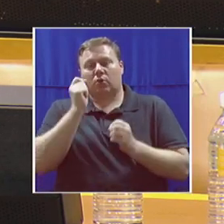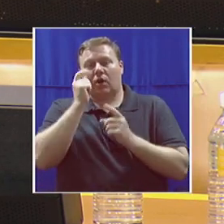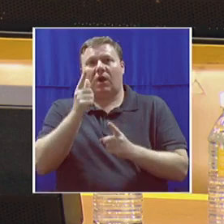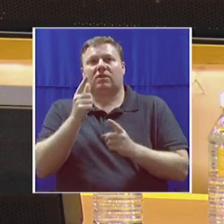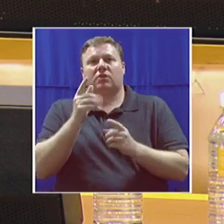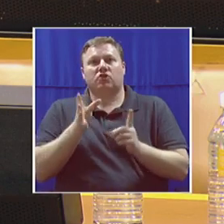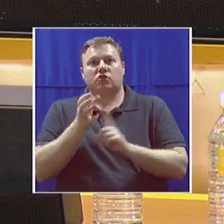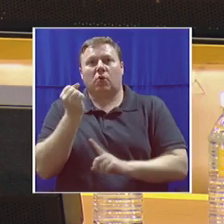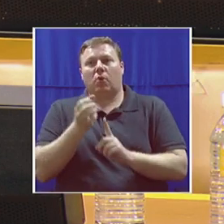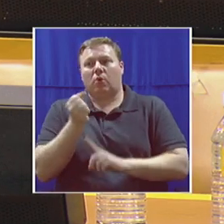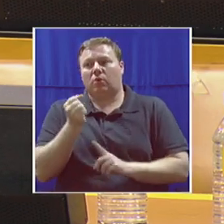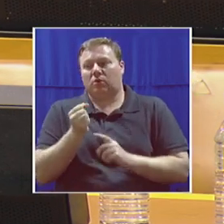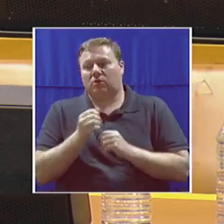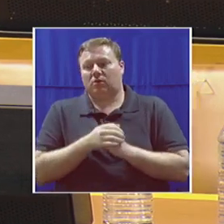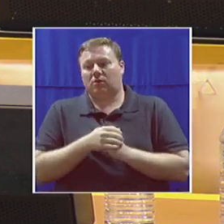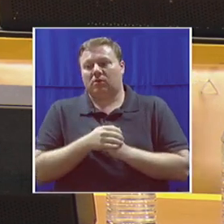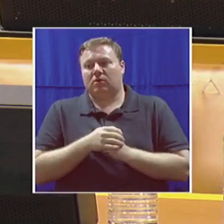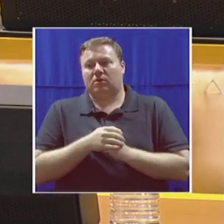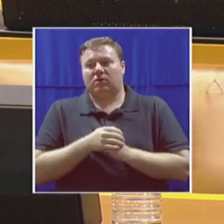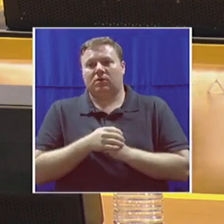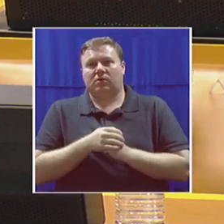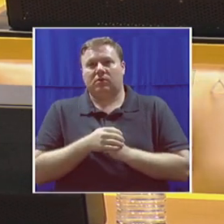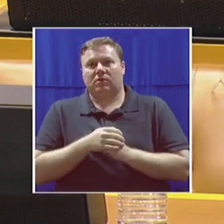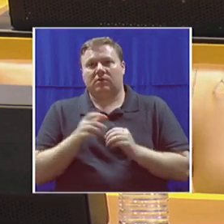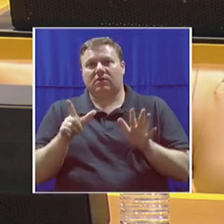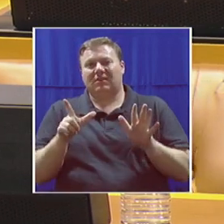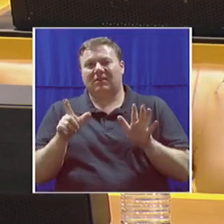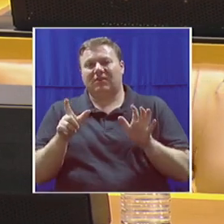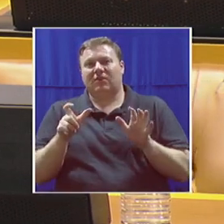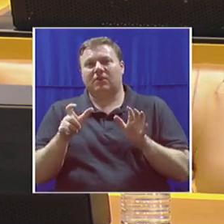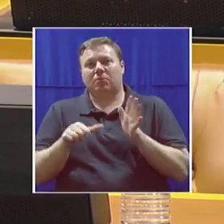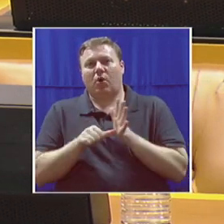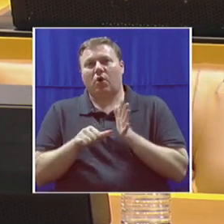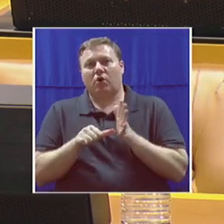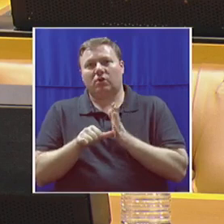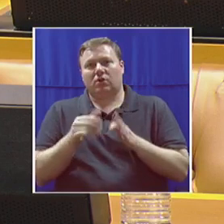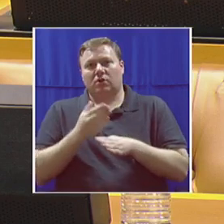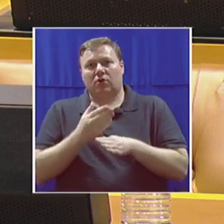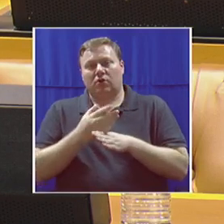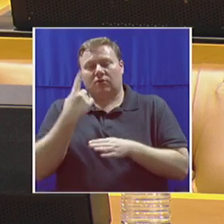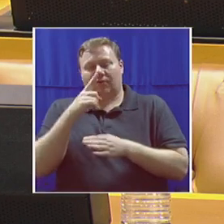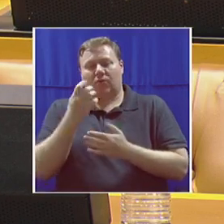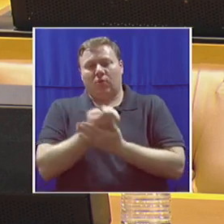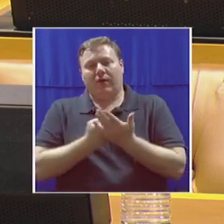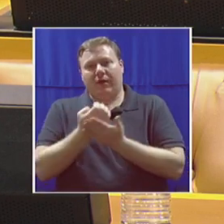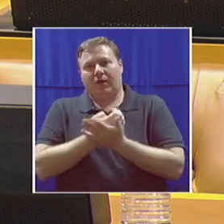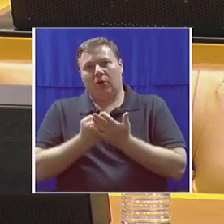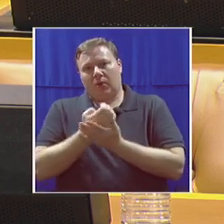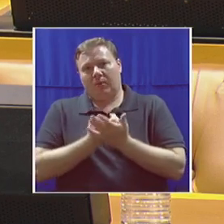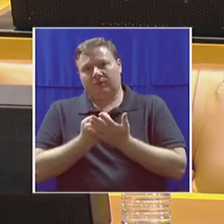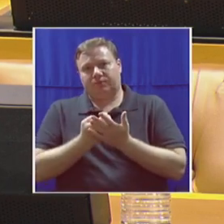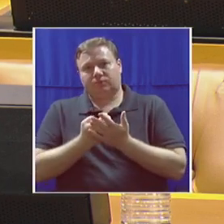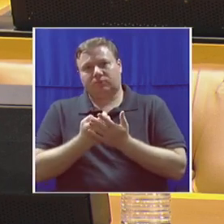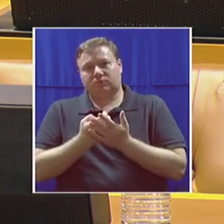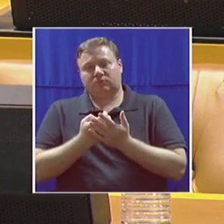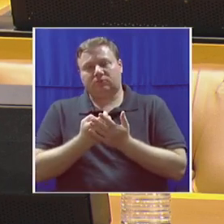of the seven priority tasks regarding economic recovery